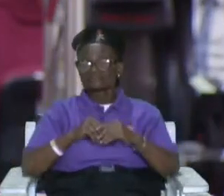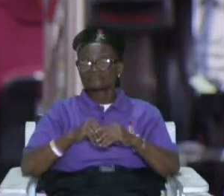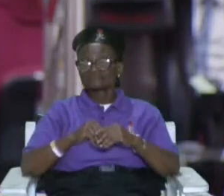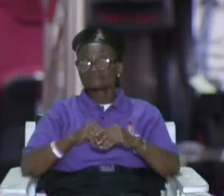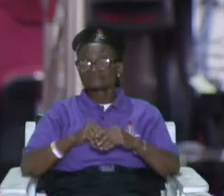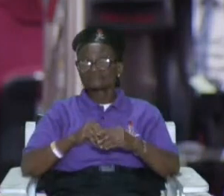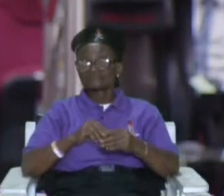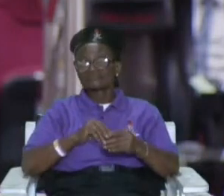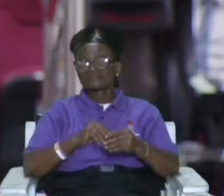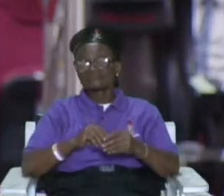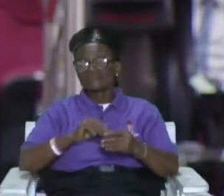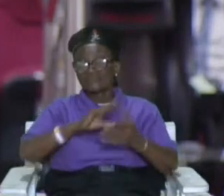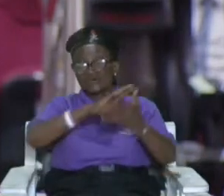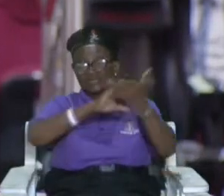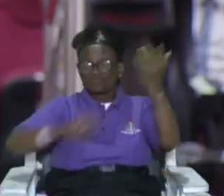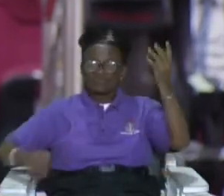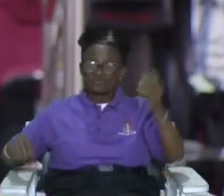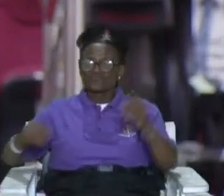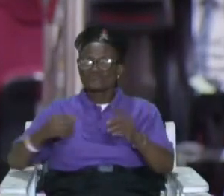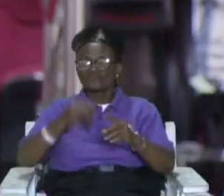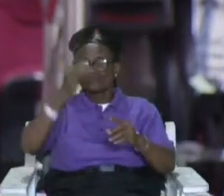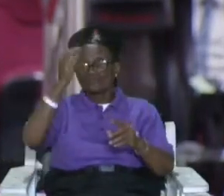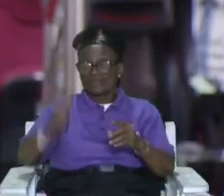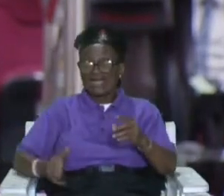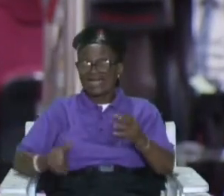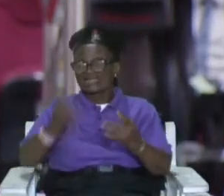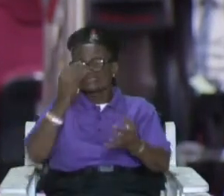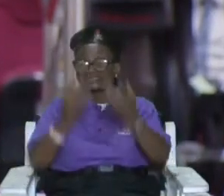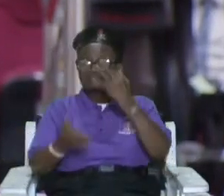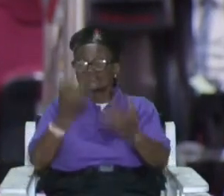clear by fire.